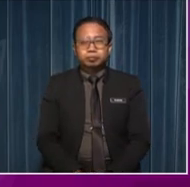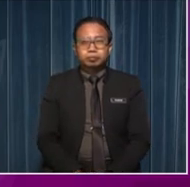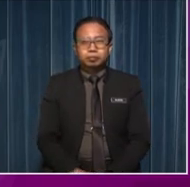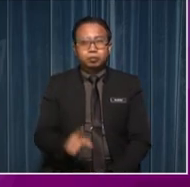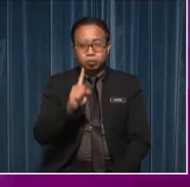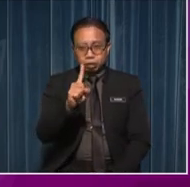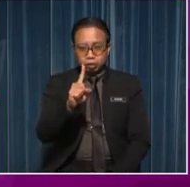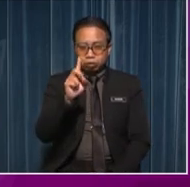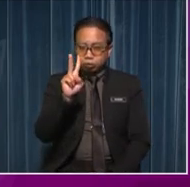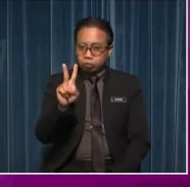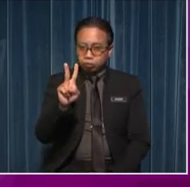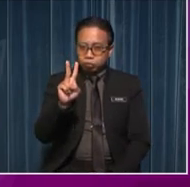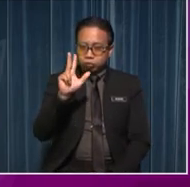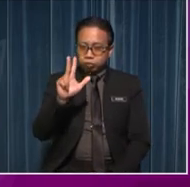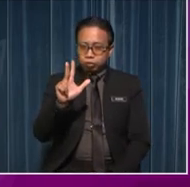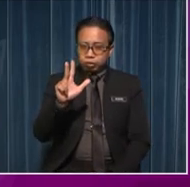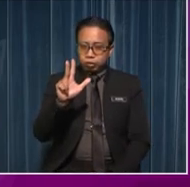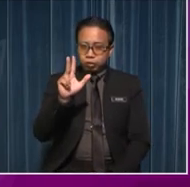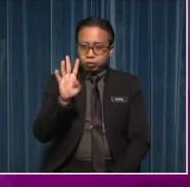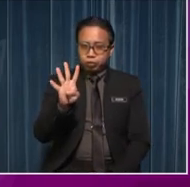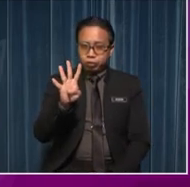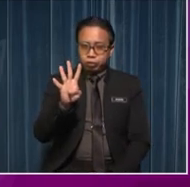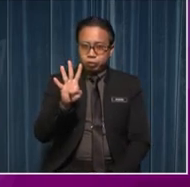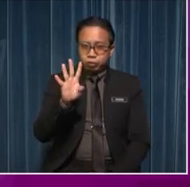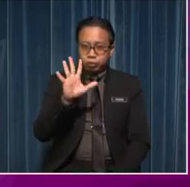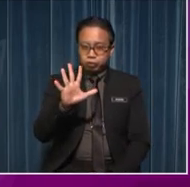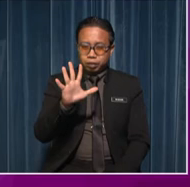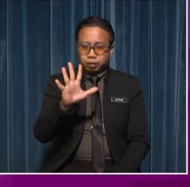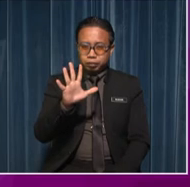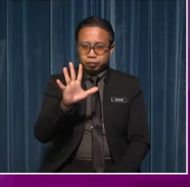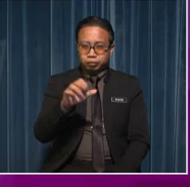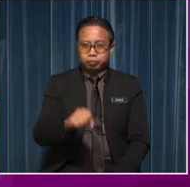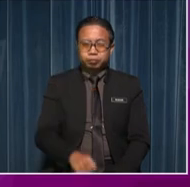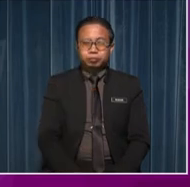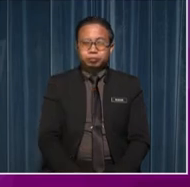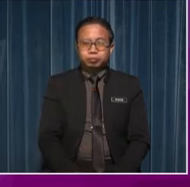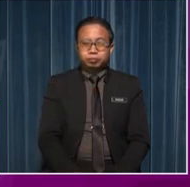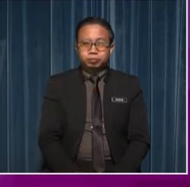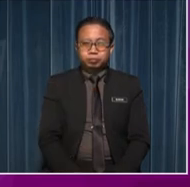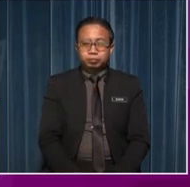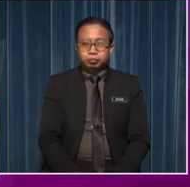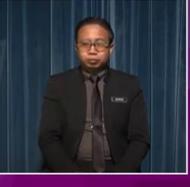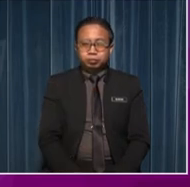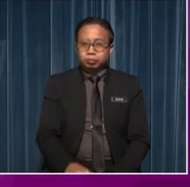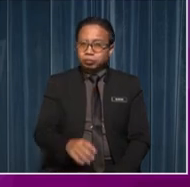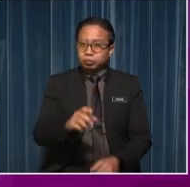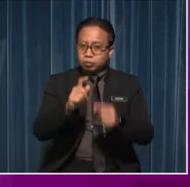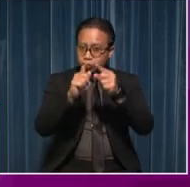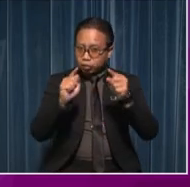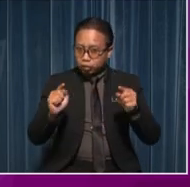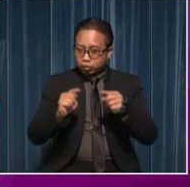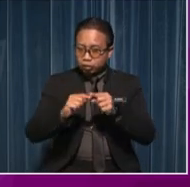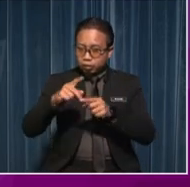1, 2, 3, 4, 5. So, a triangular